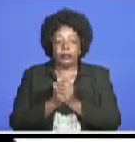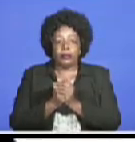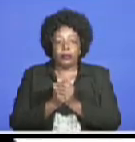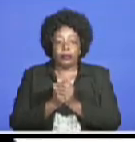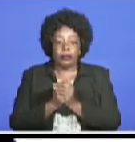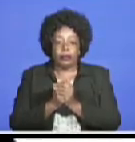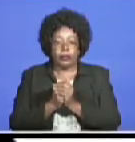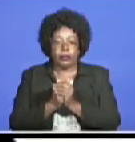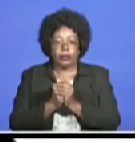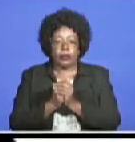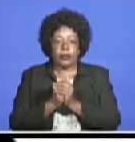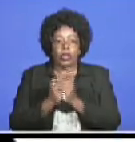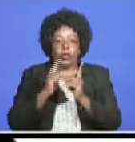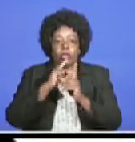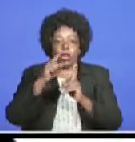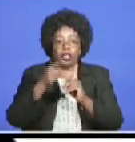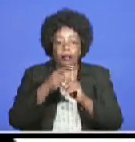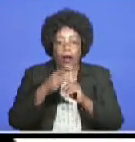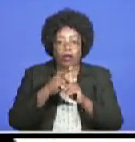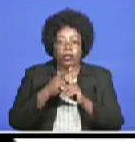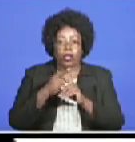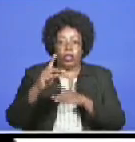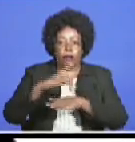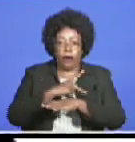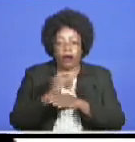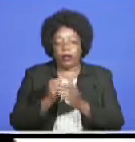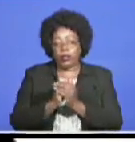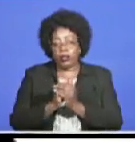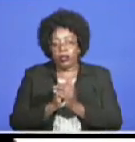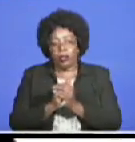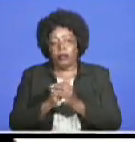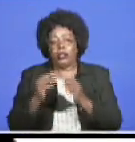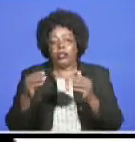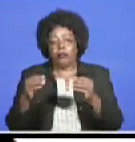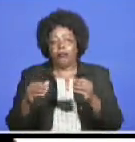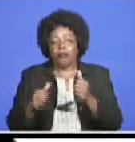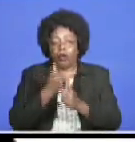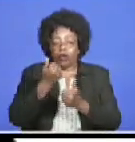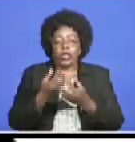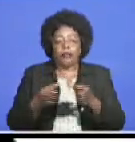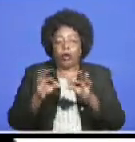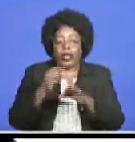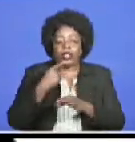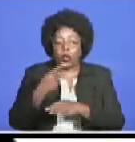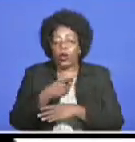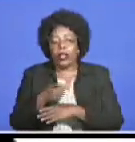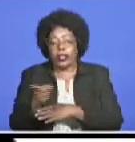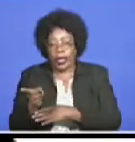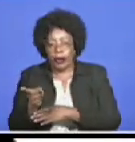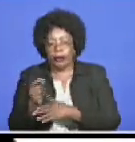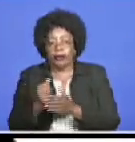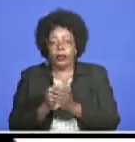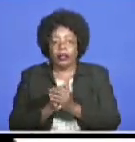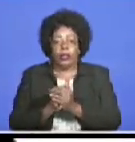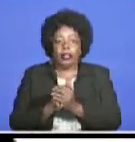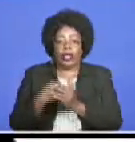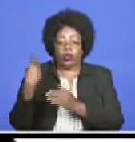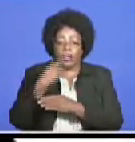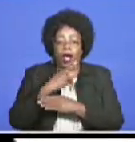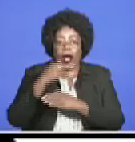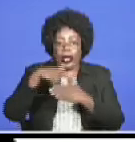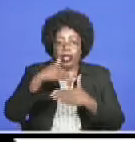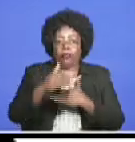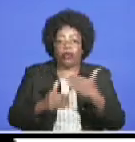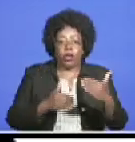About the coronavirus, but you would have heard everything about that. But most importantly, I told them that I've come because we're in the process